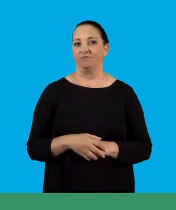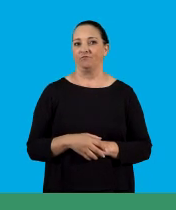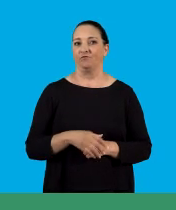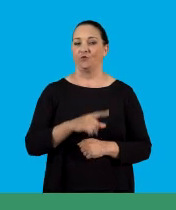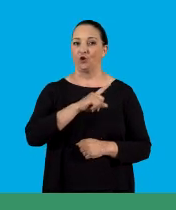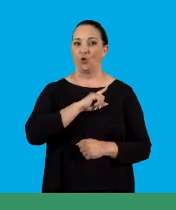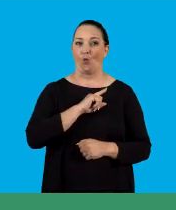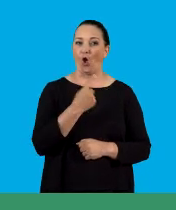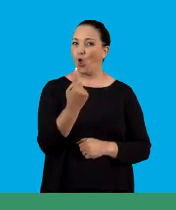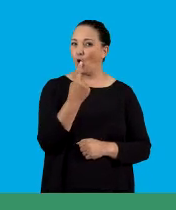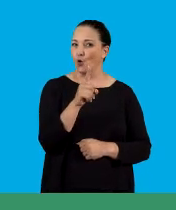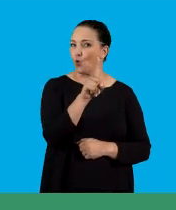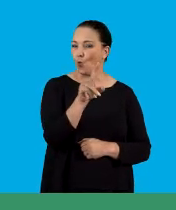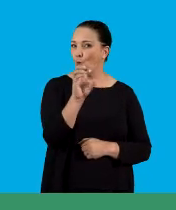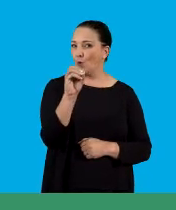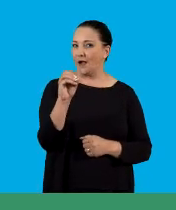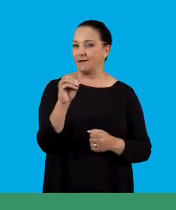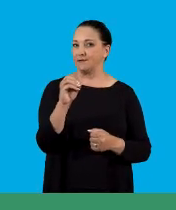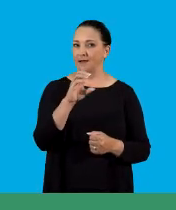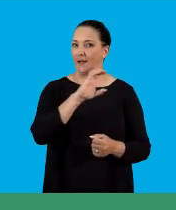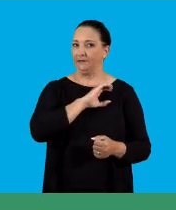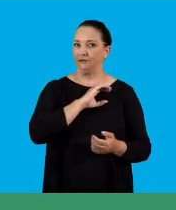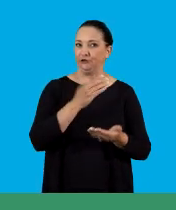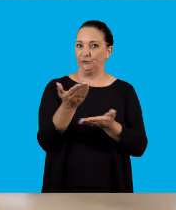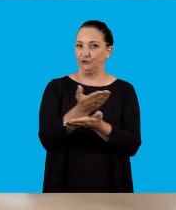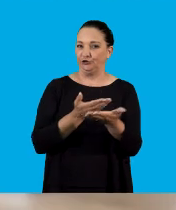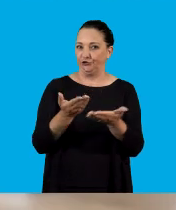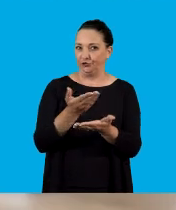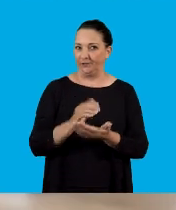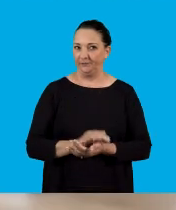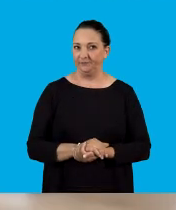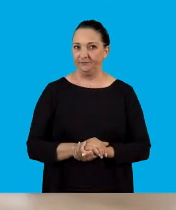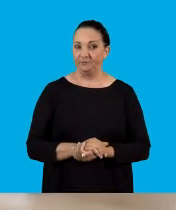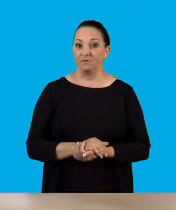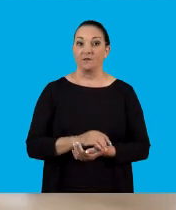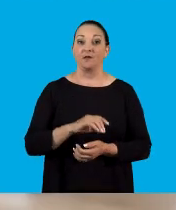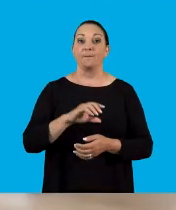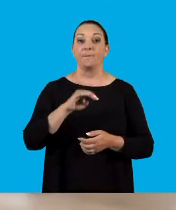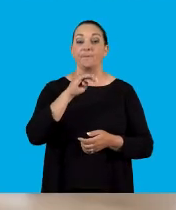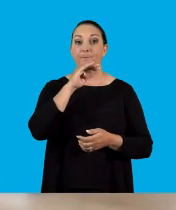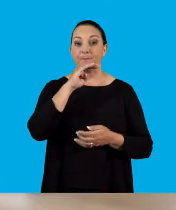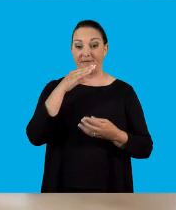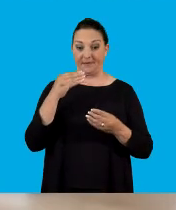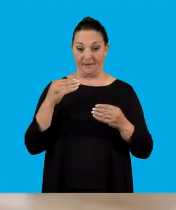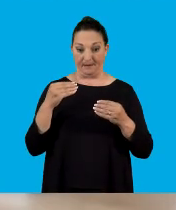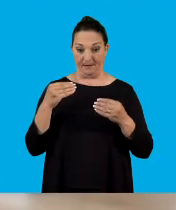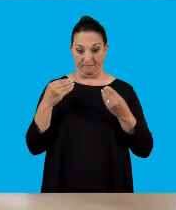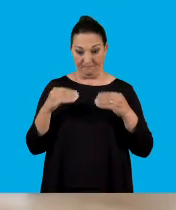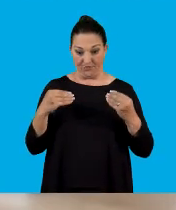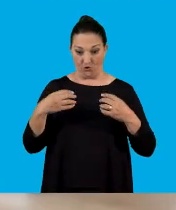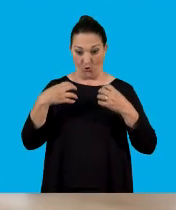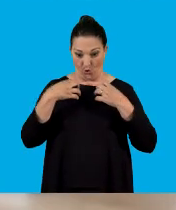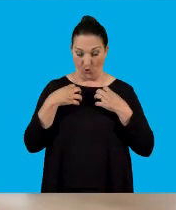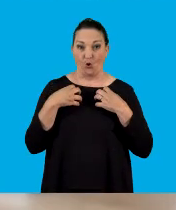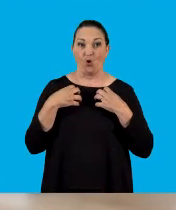because they are sharing only 100 customers. So increasing the market share would say if the business owned by you